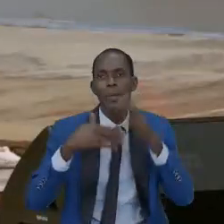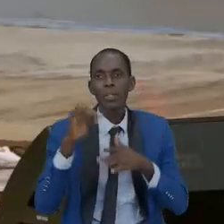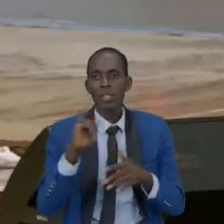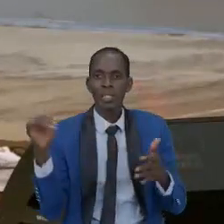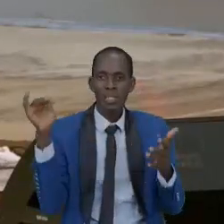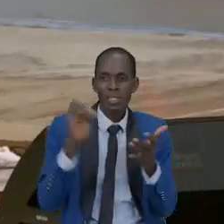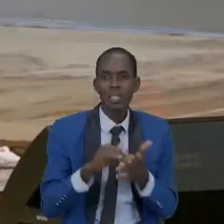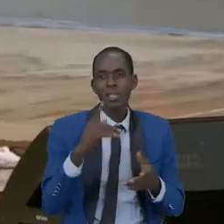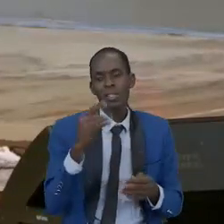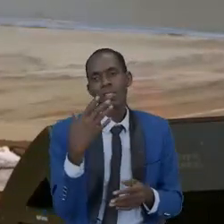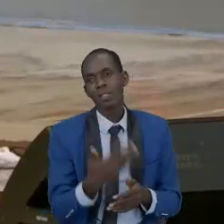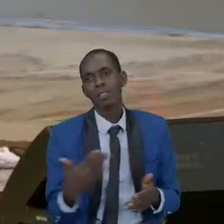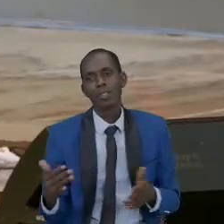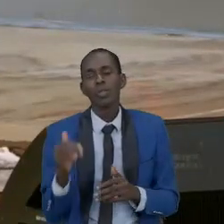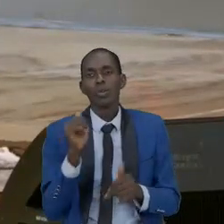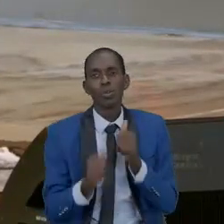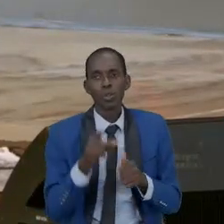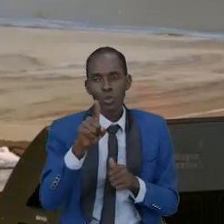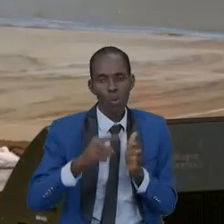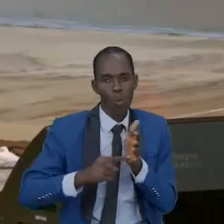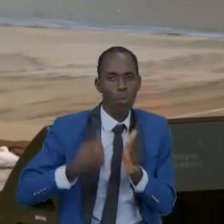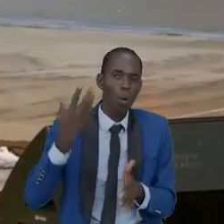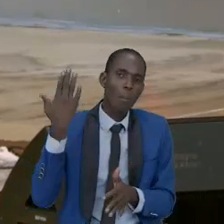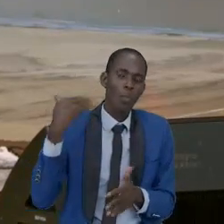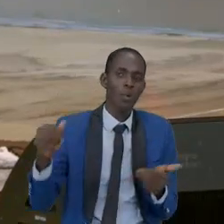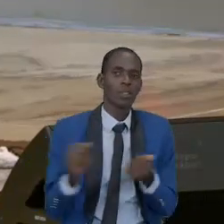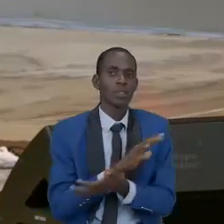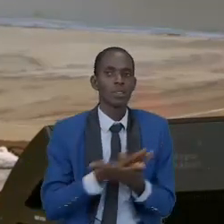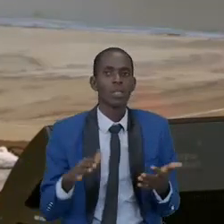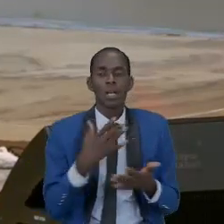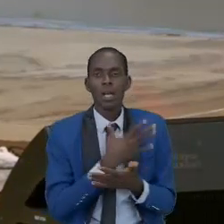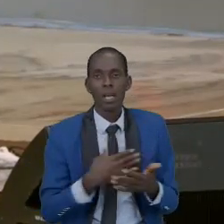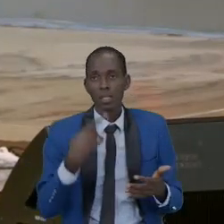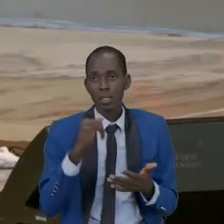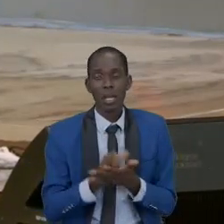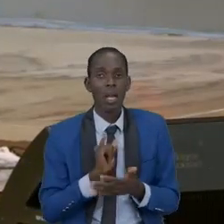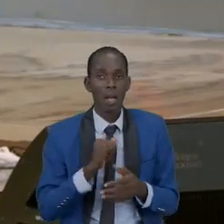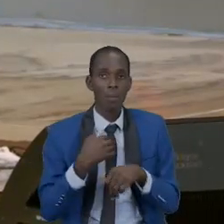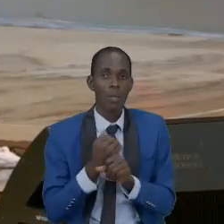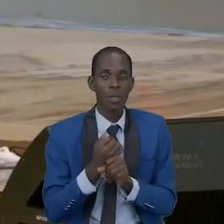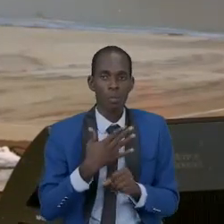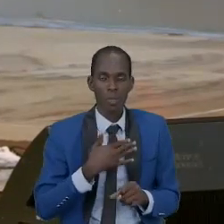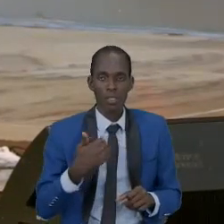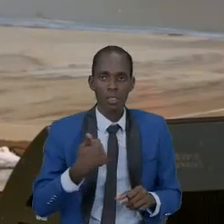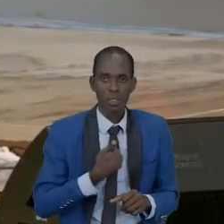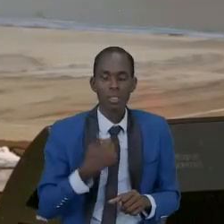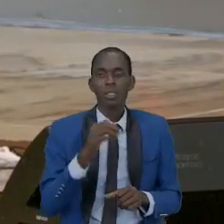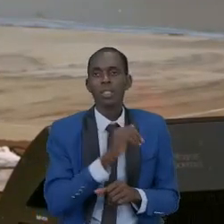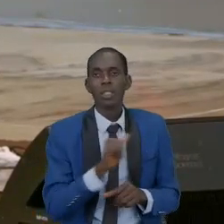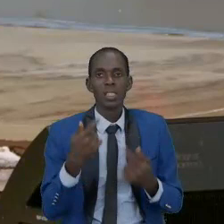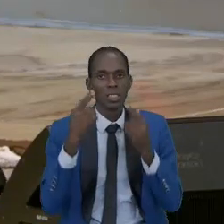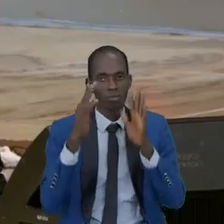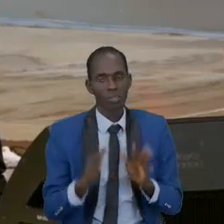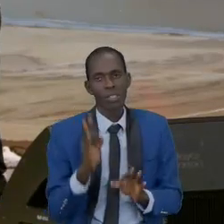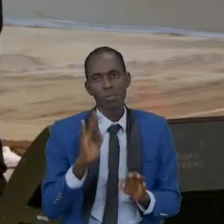the things which you once destroyed. And he said, I make myself a transgressor if I did